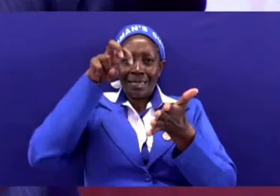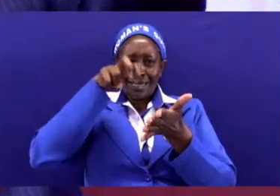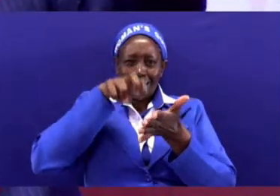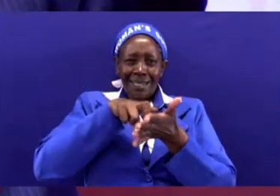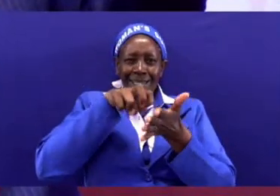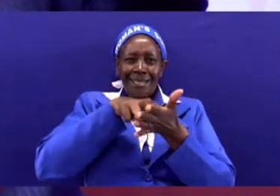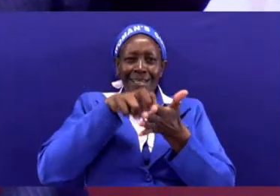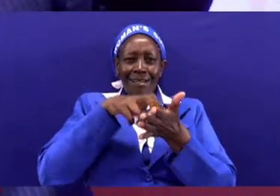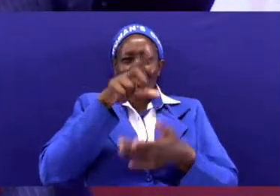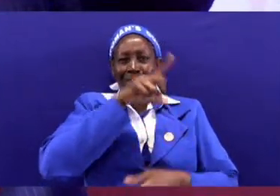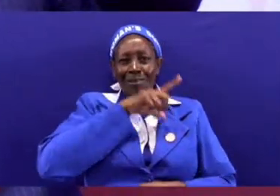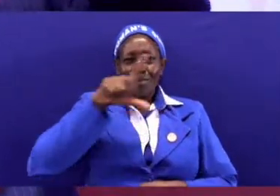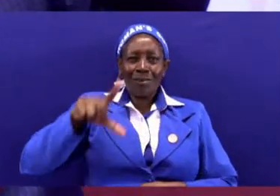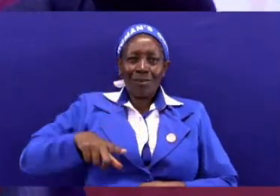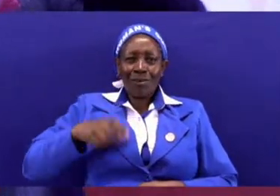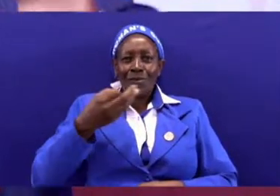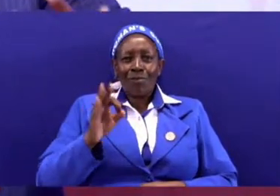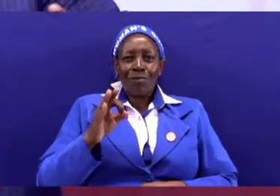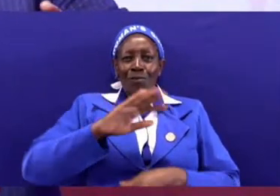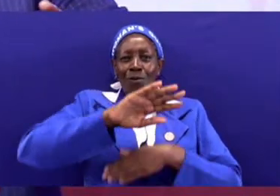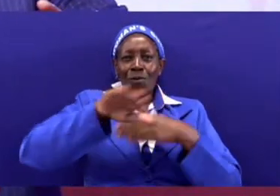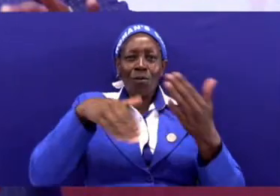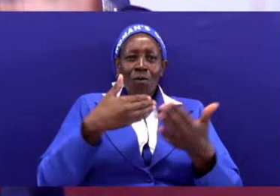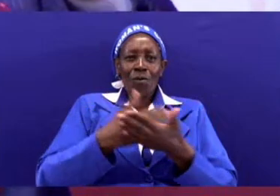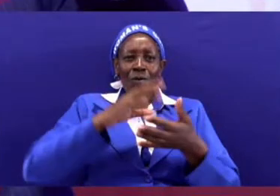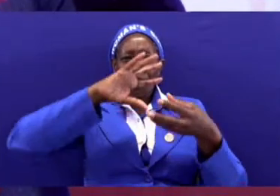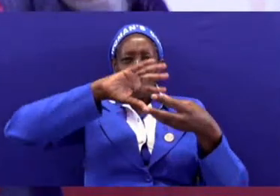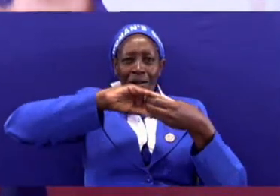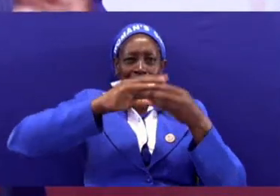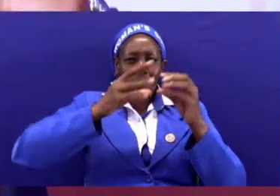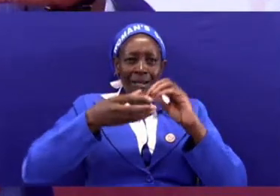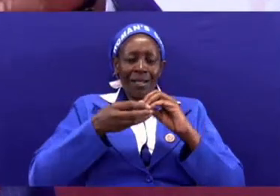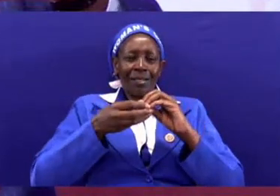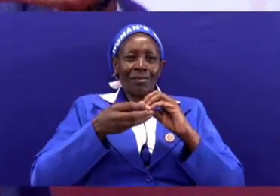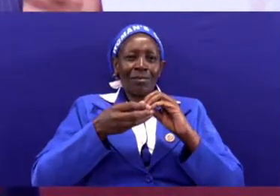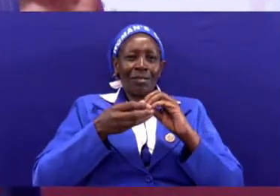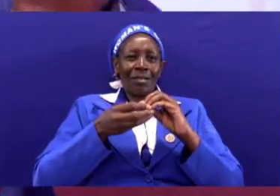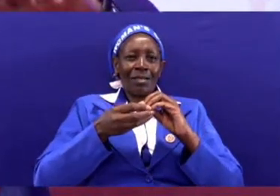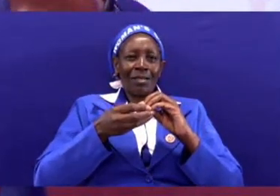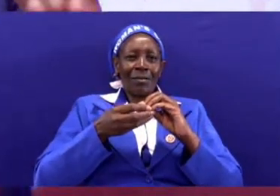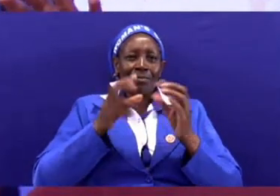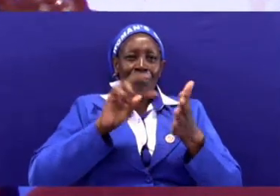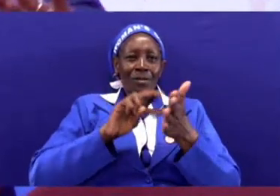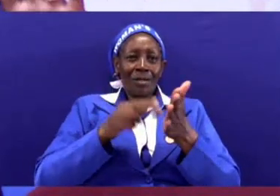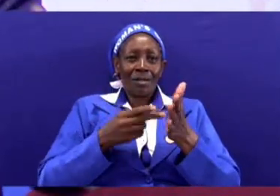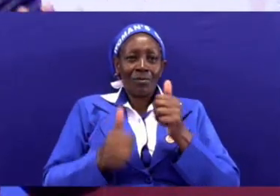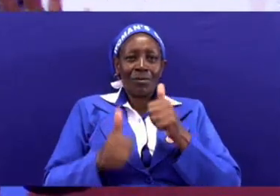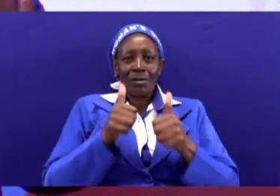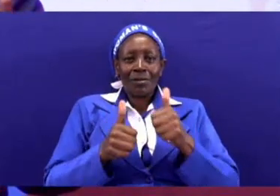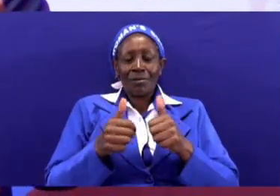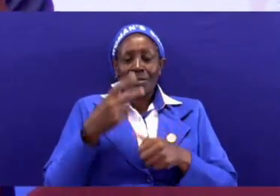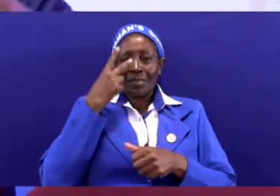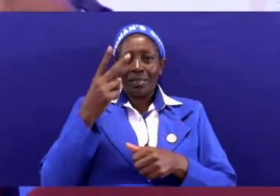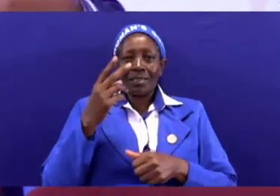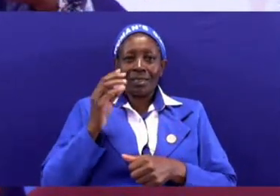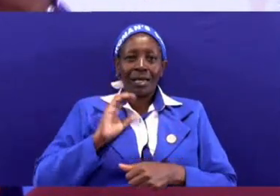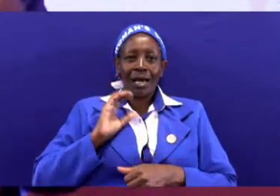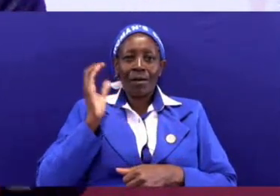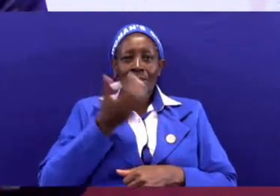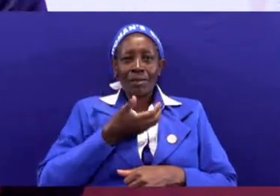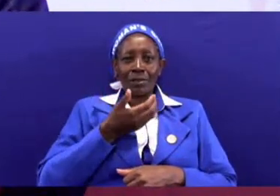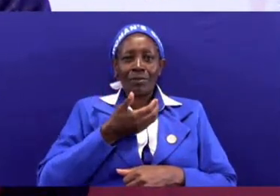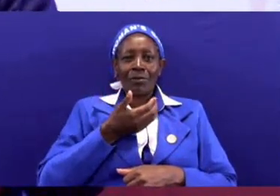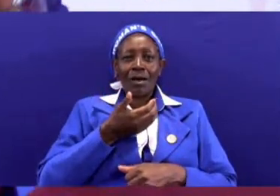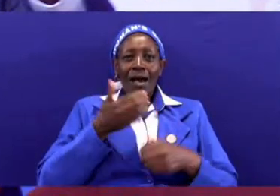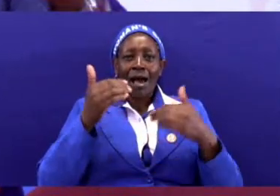creation, taking the role of a slave, which is the context in which we find ourselves, taking the position